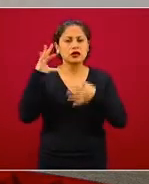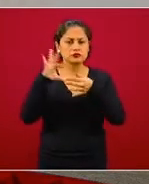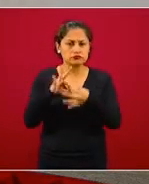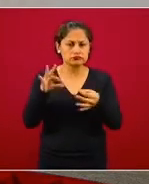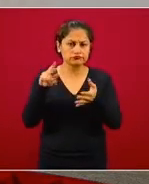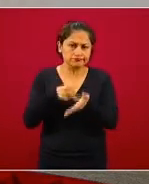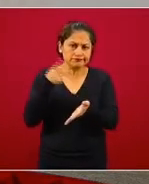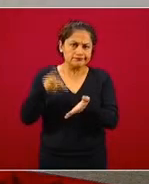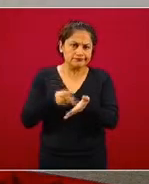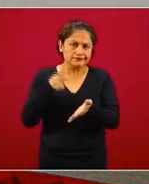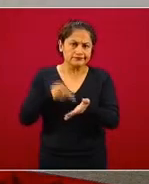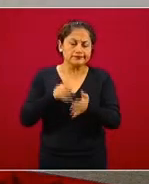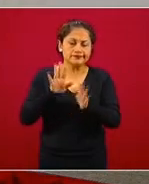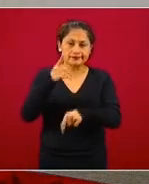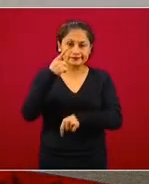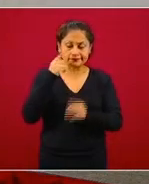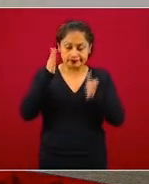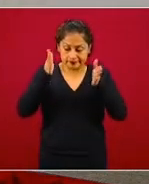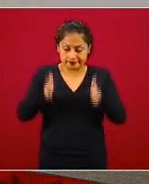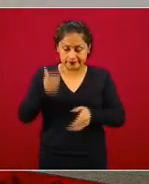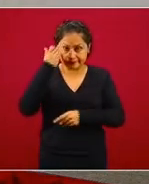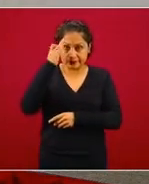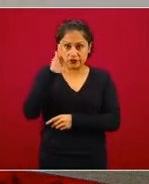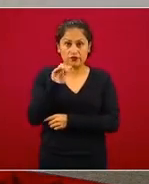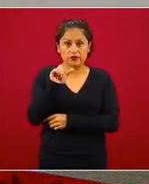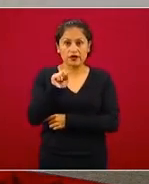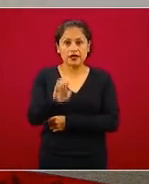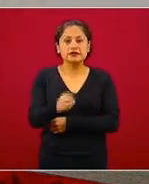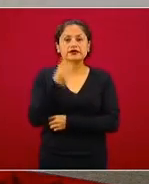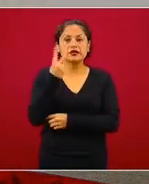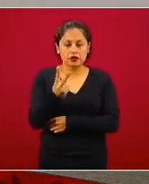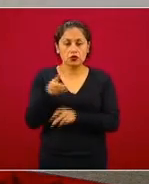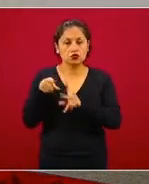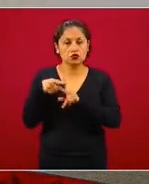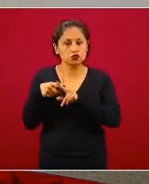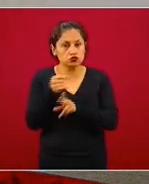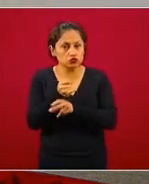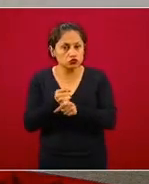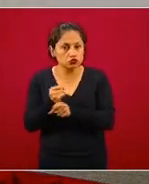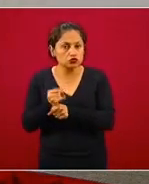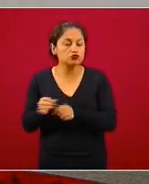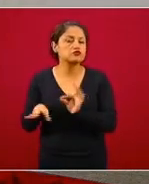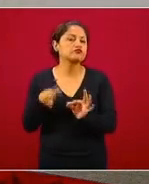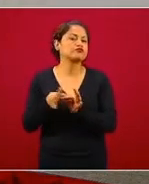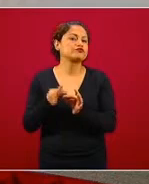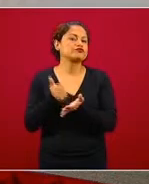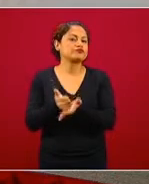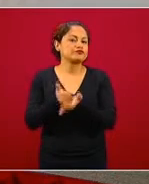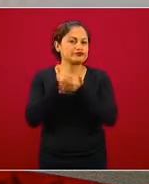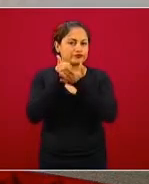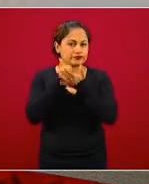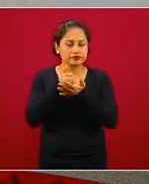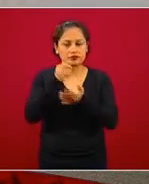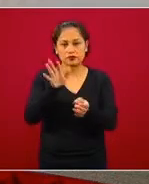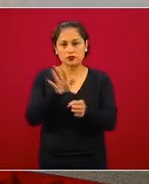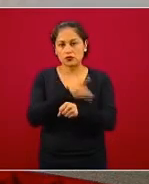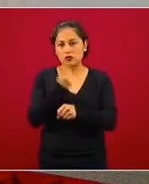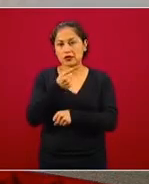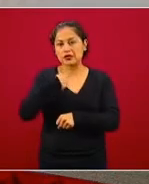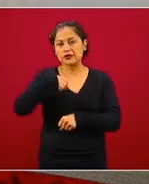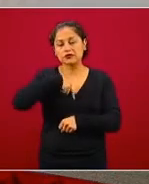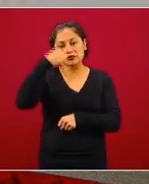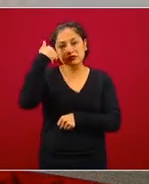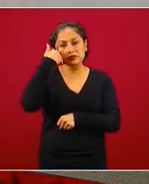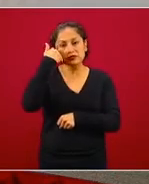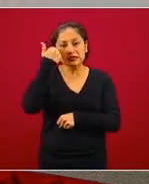ocasiones, see what durante we la can do fase about 2 mothers and fue el modelo children? I've útil, asked porque a nos lot of interesaba tener un questions here, but if you could reconocimiento just do a territorial synthesis, that would de be la great. ocurrencia